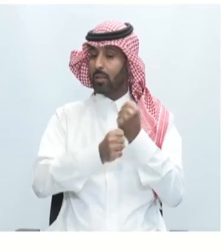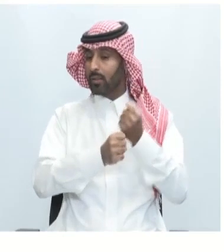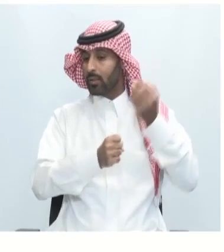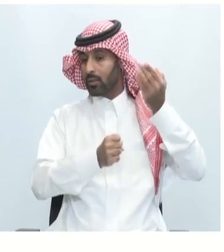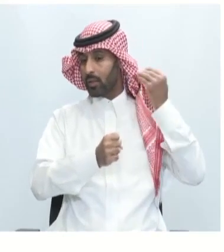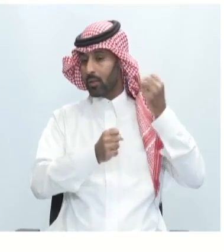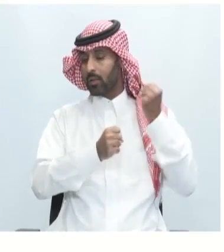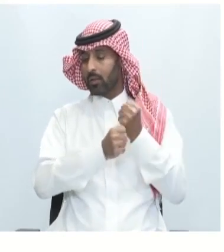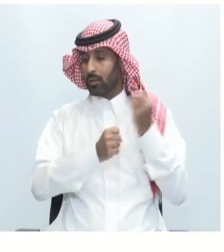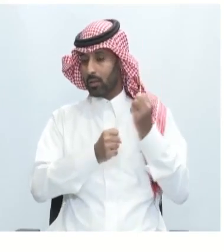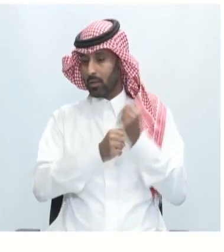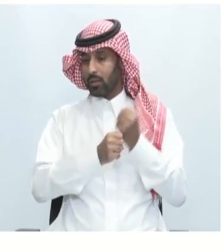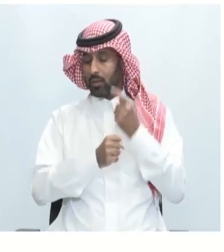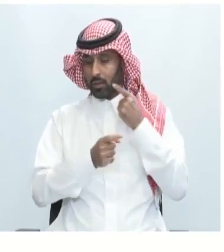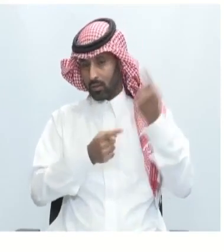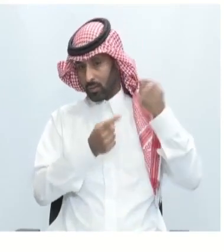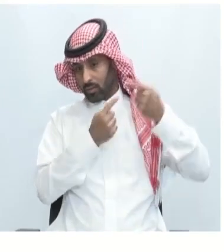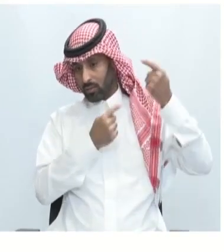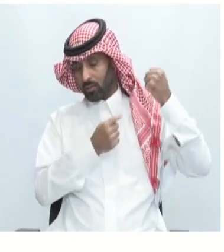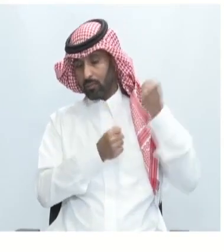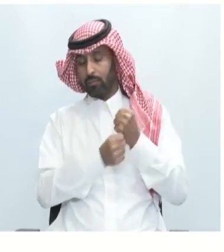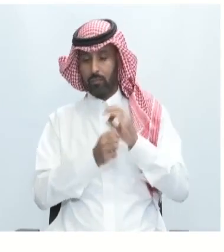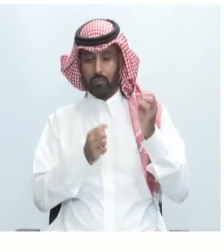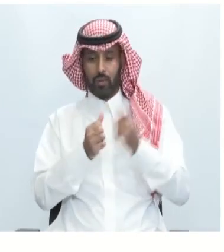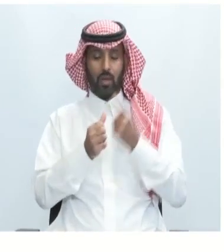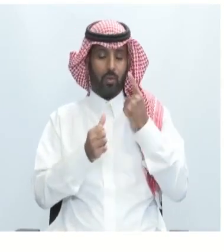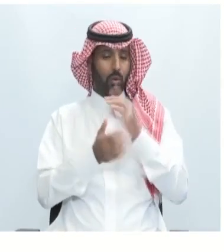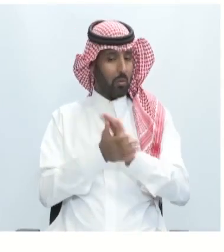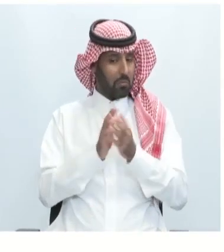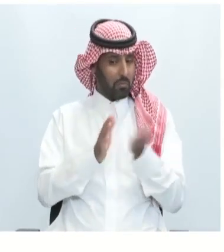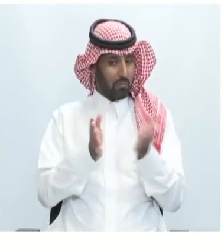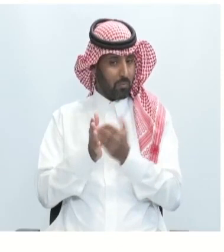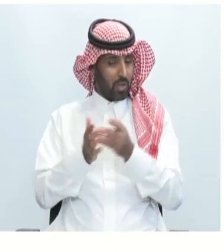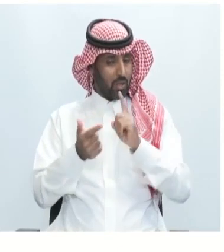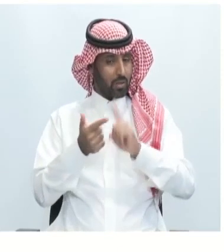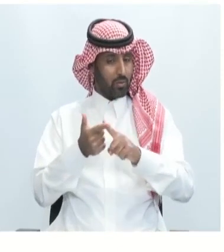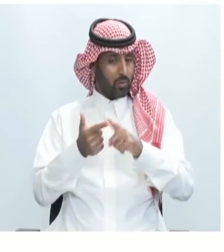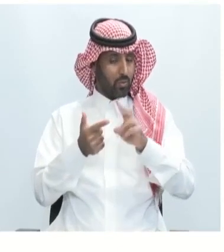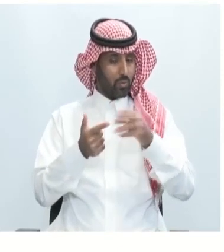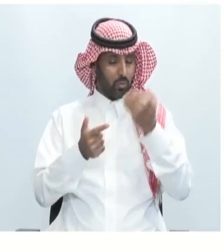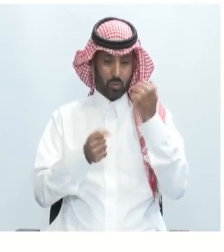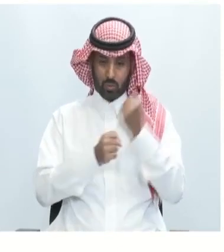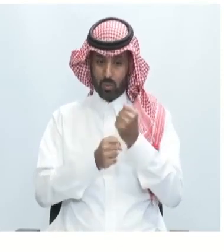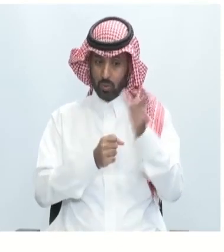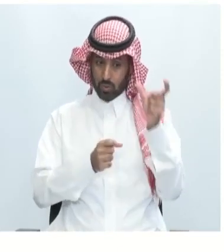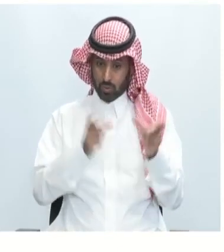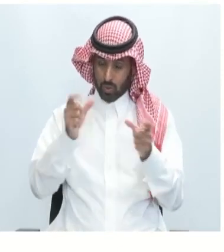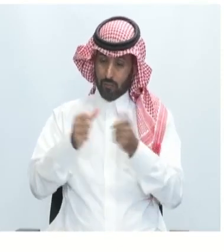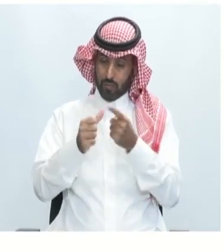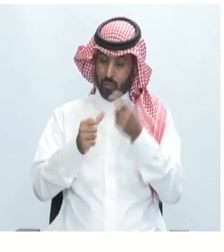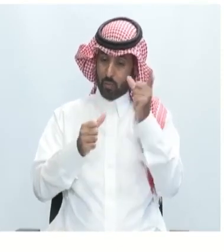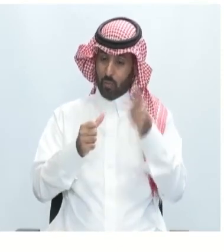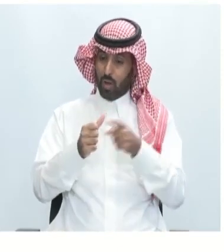perfect or past perfect progressive sentences. The first one is already done for you. We have two events here. The first